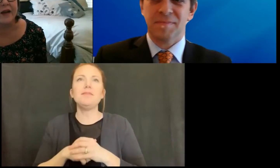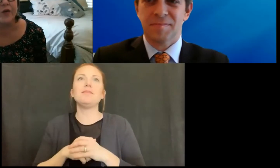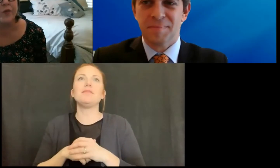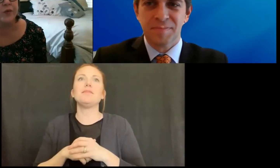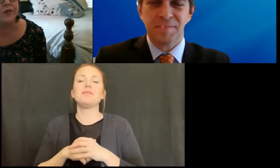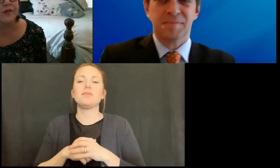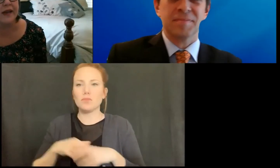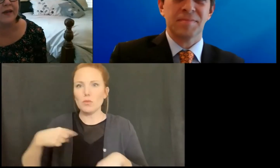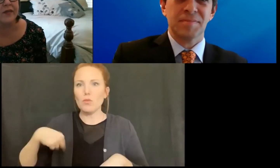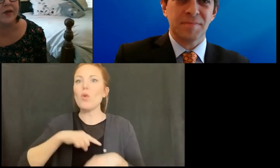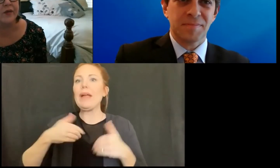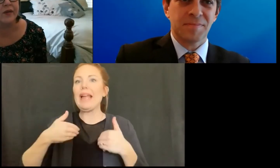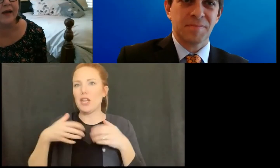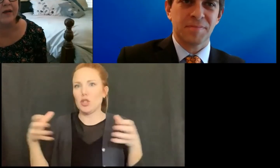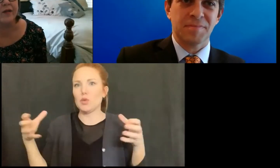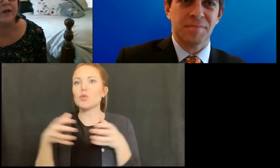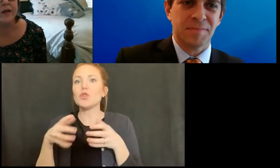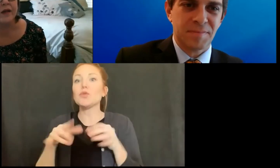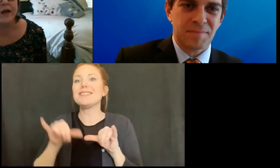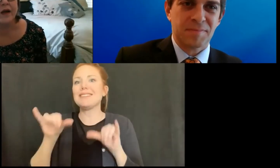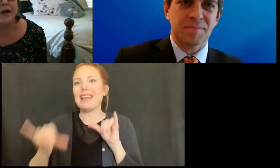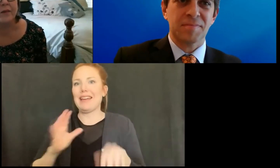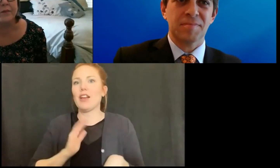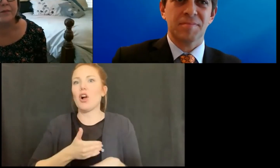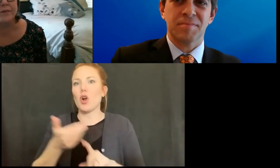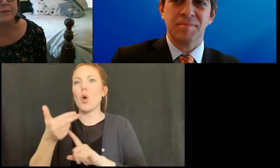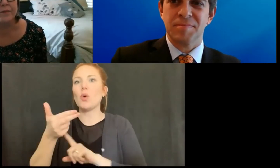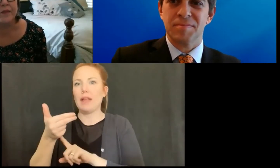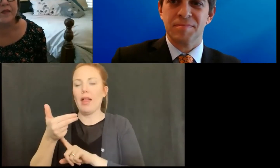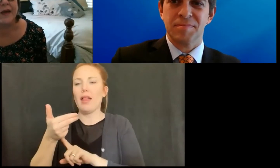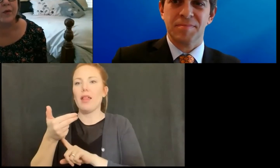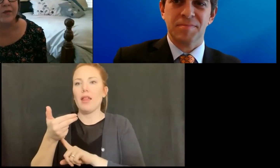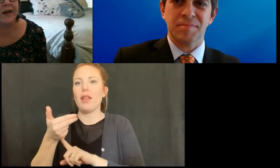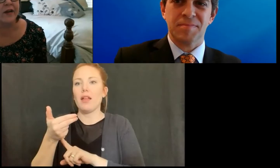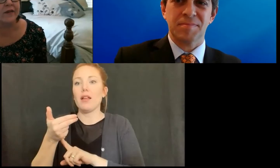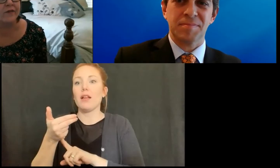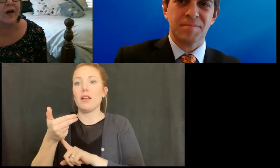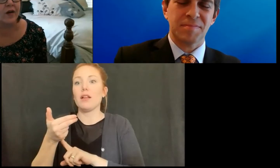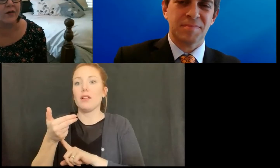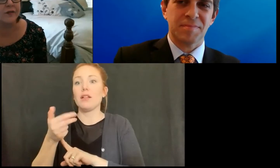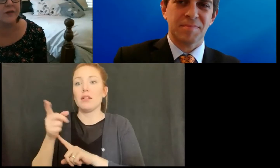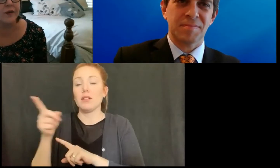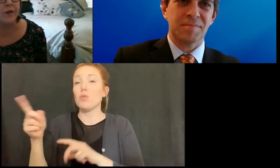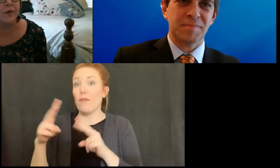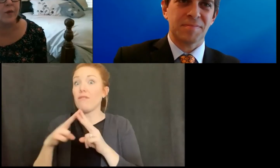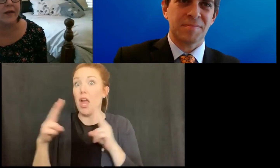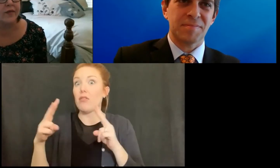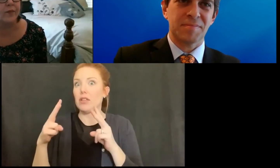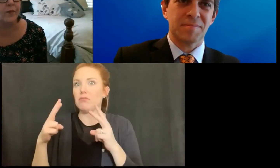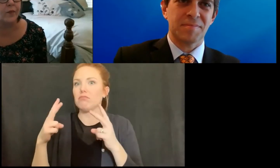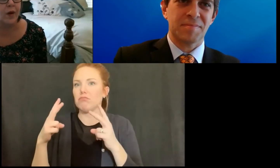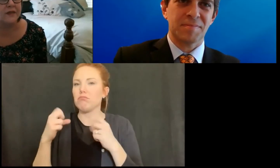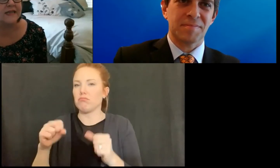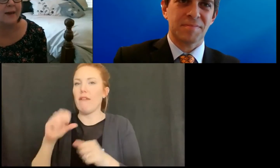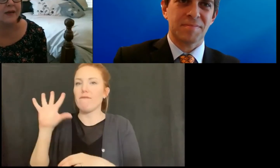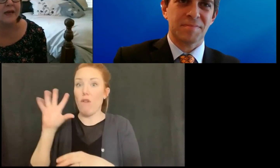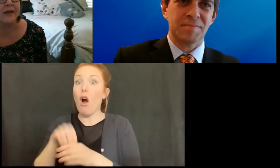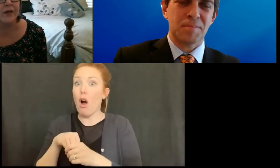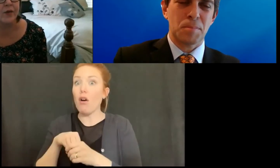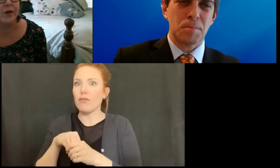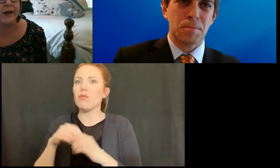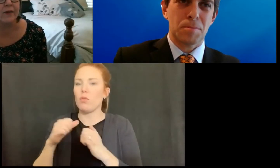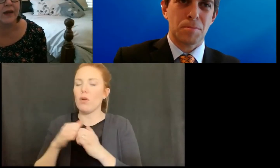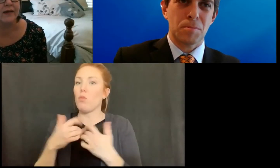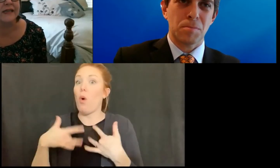we had a group staying at the hotel that were very involved with what was happening